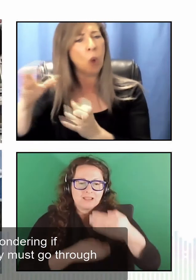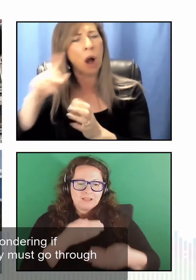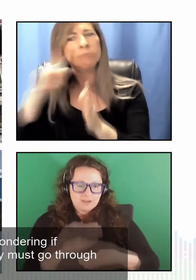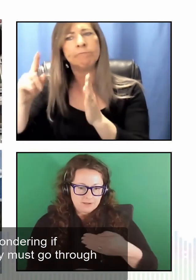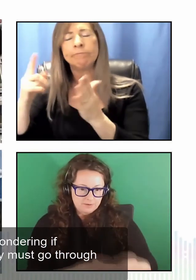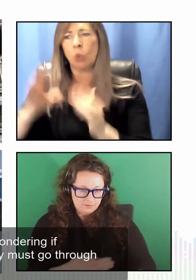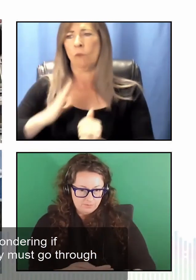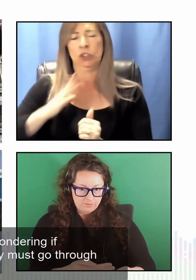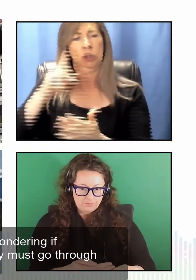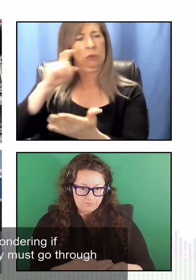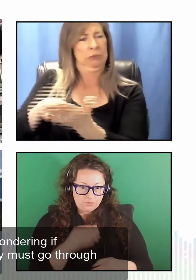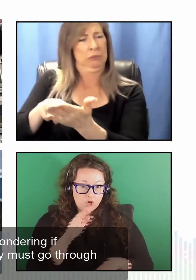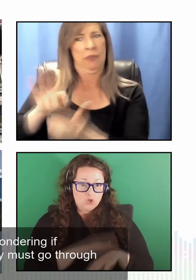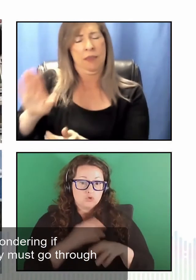IPCAs.